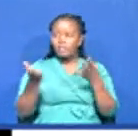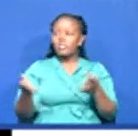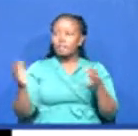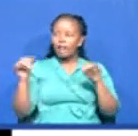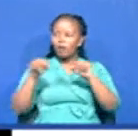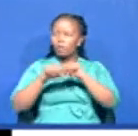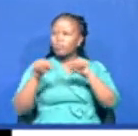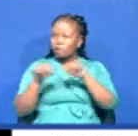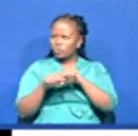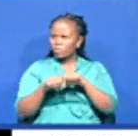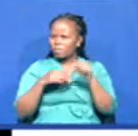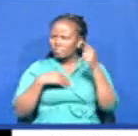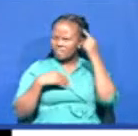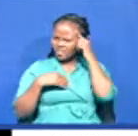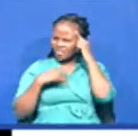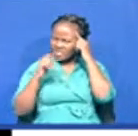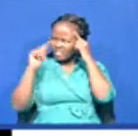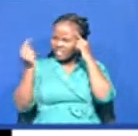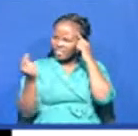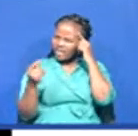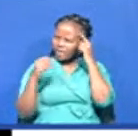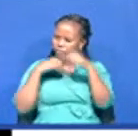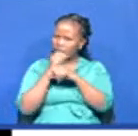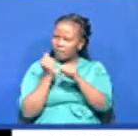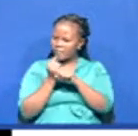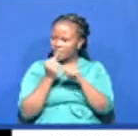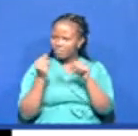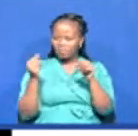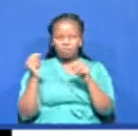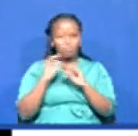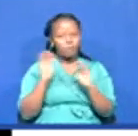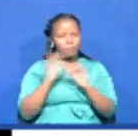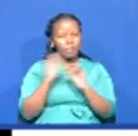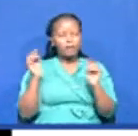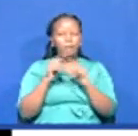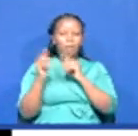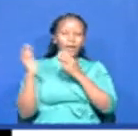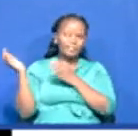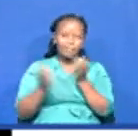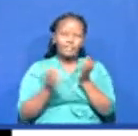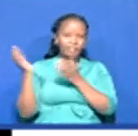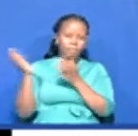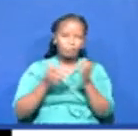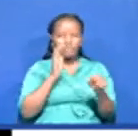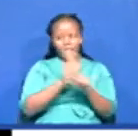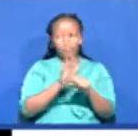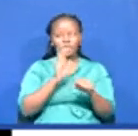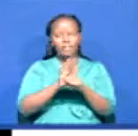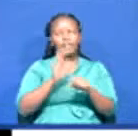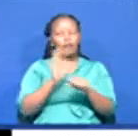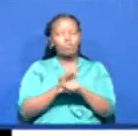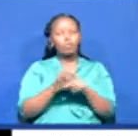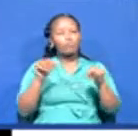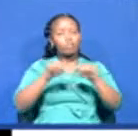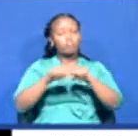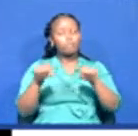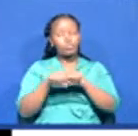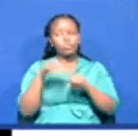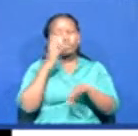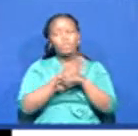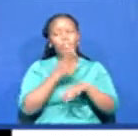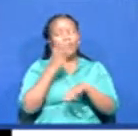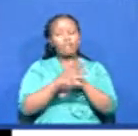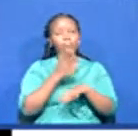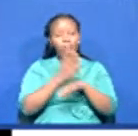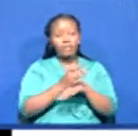Kenya we counterfeit shoes yet, but we do import a lot of counterfeit shoes. I shall be looking a bit more closely. But electronic